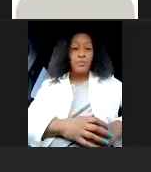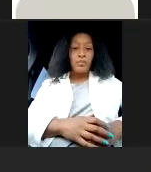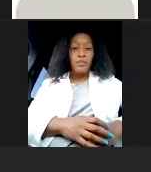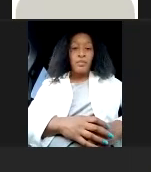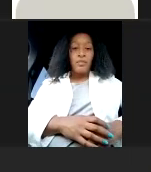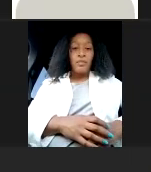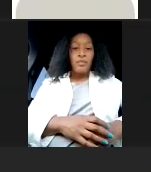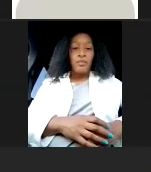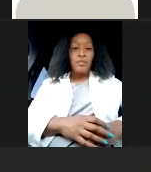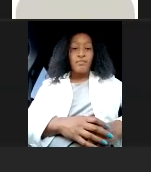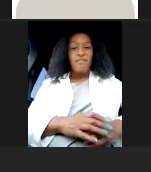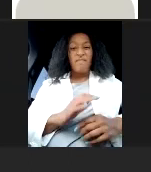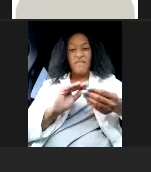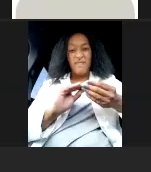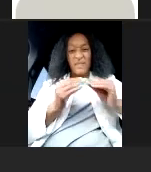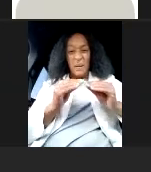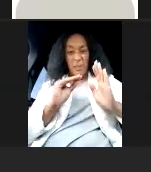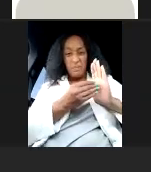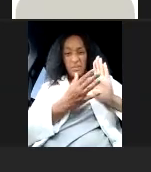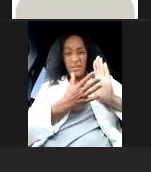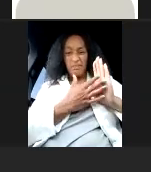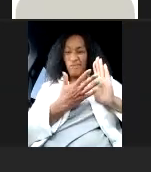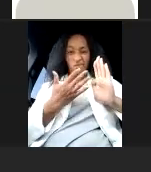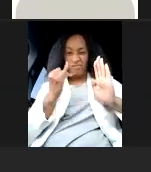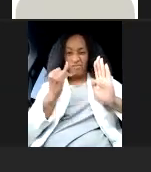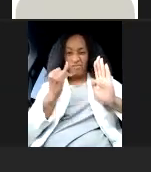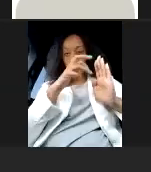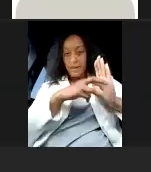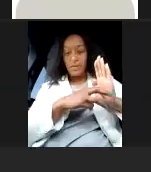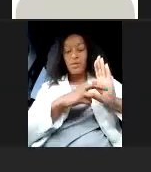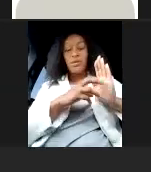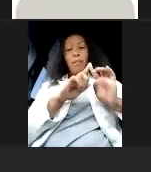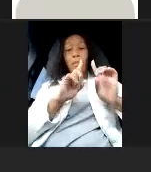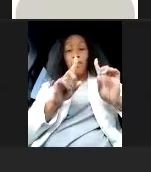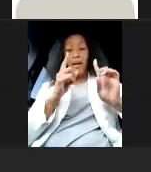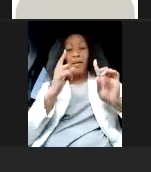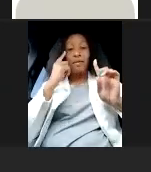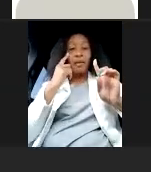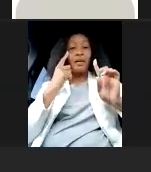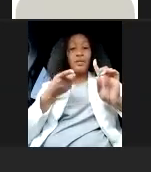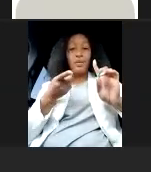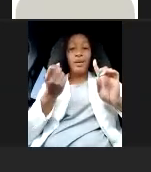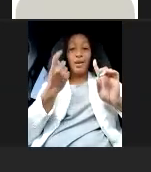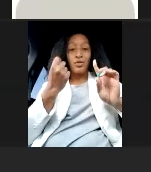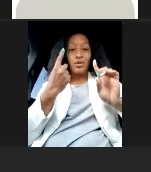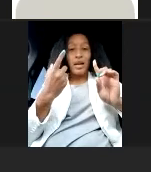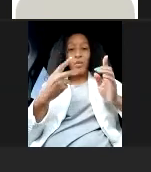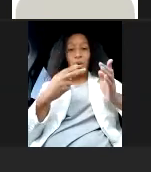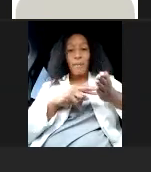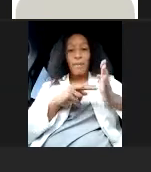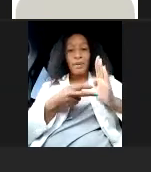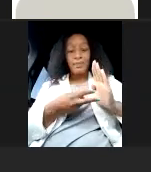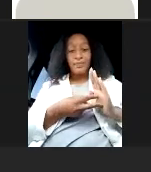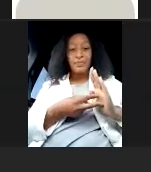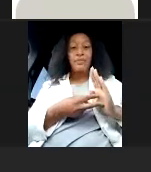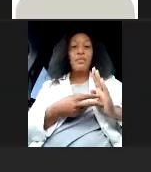numbering is a little bit off. Yeah, but that's okay. I think we still get the idea. So a liquid has a density of